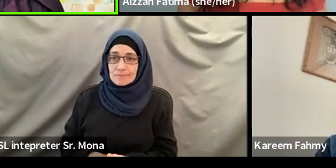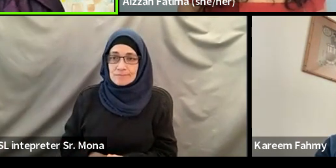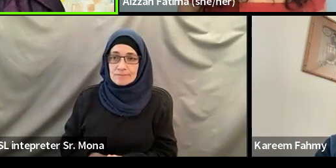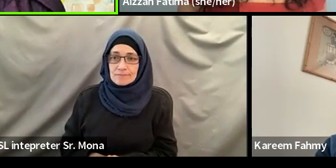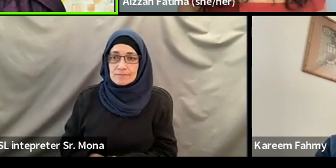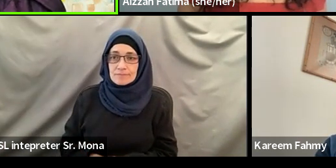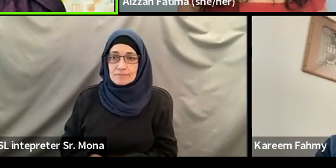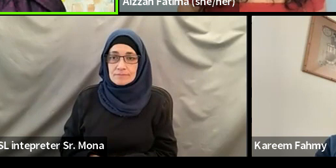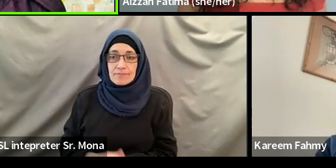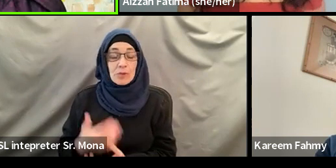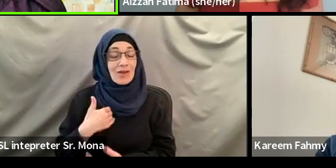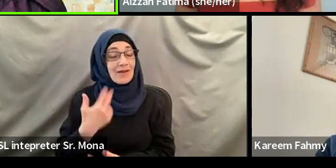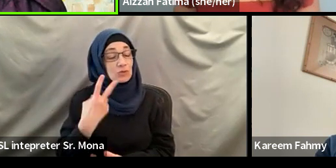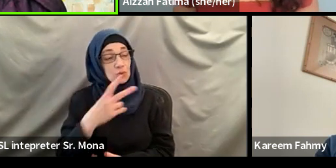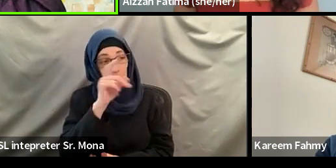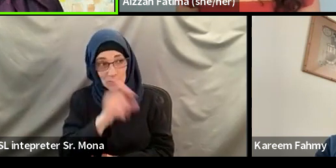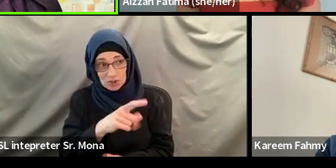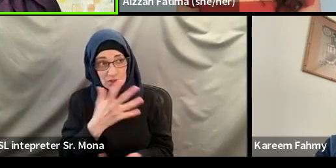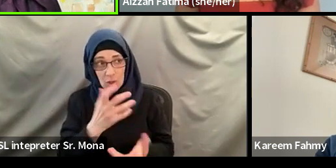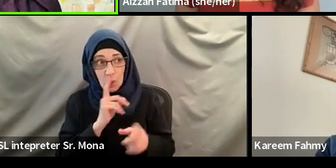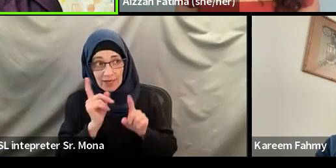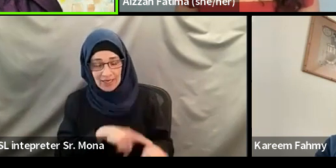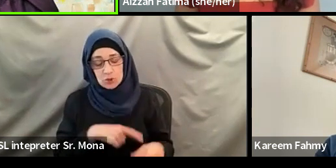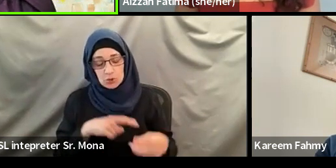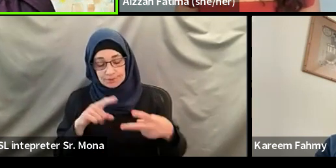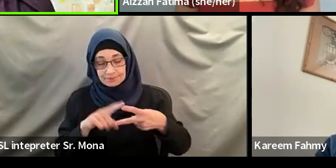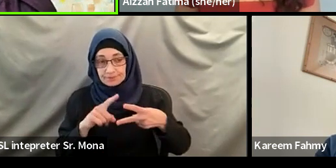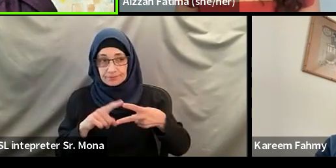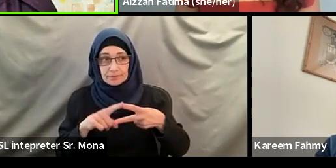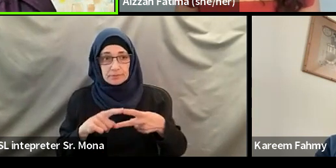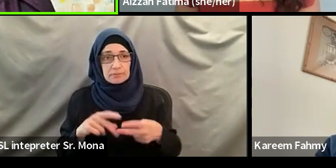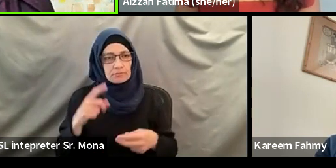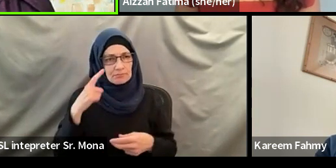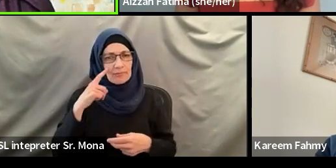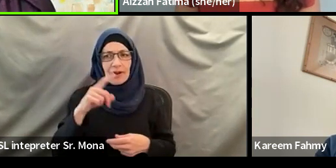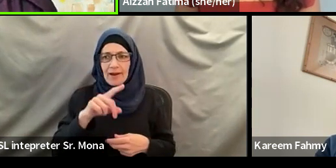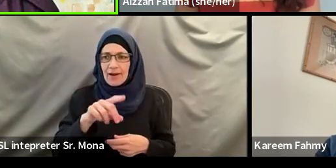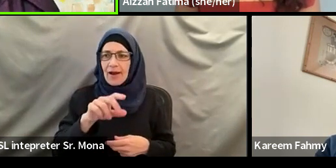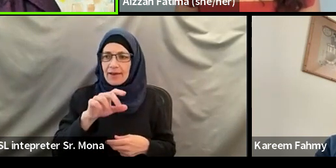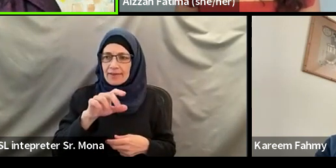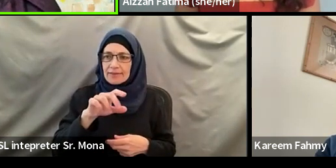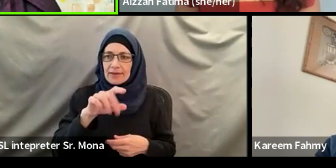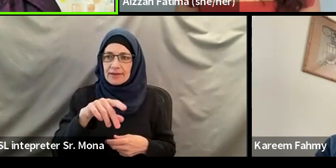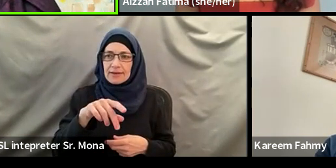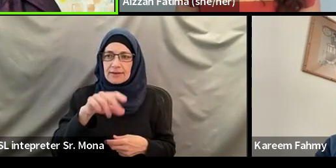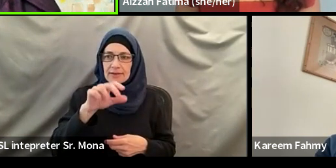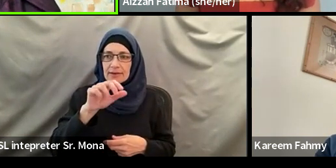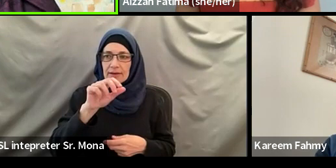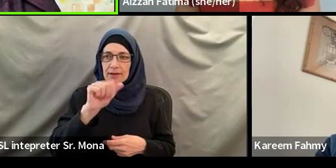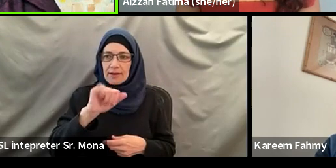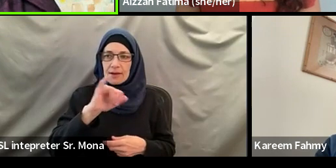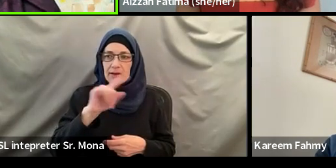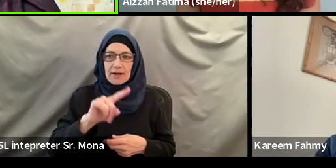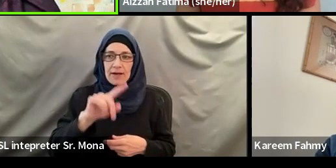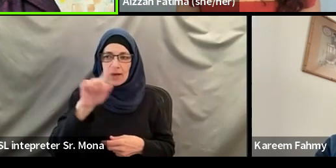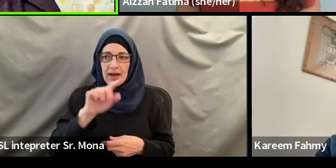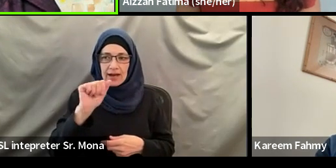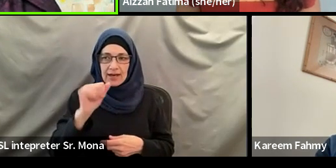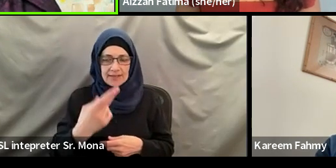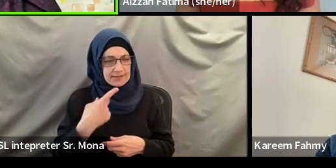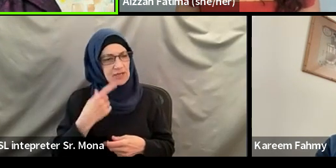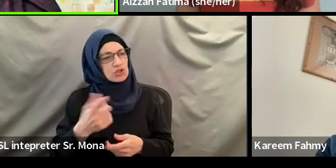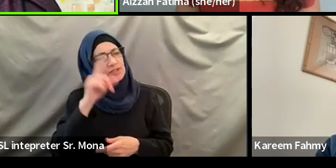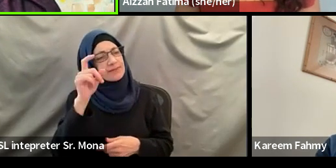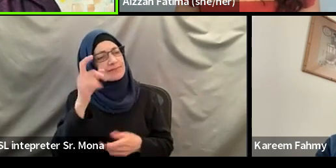So there's two questions I wanted to answer in there. And the first one, I think Isaac kind of posed of like, what can we do to get more Muslims like in our